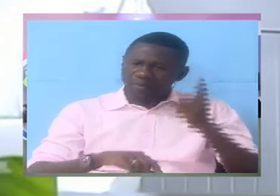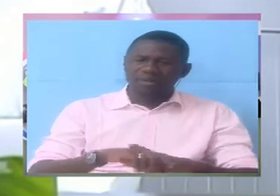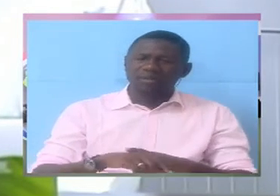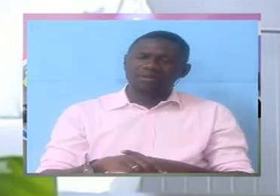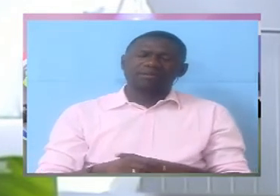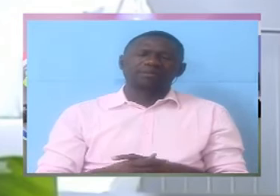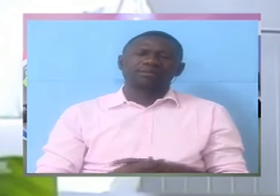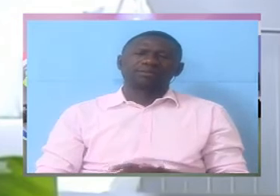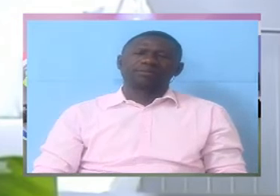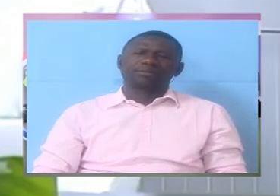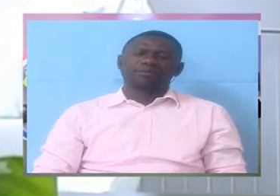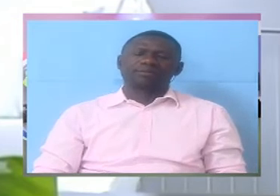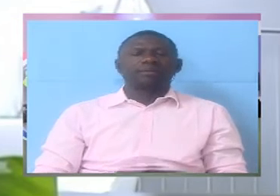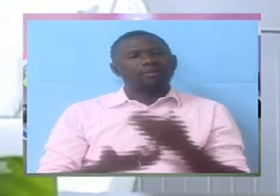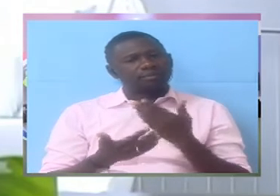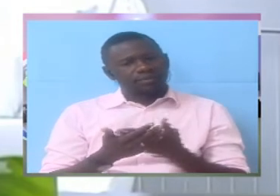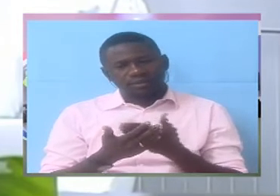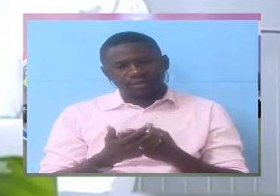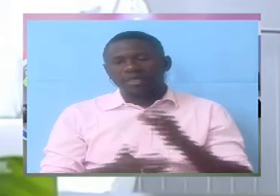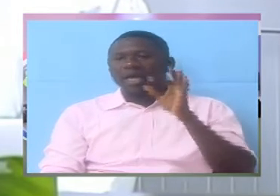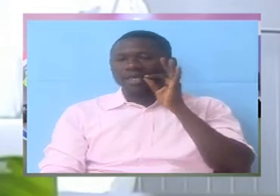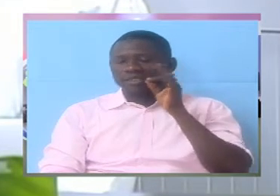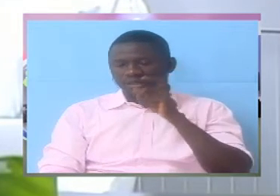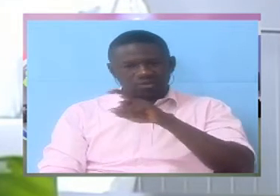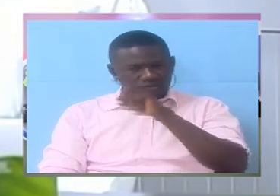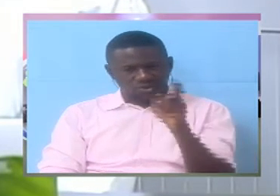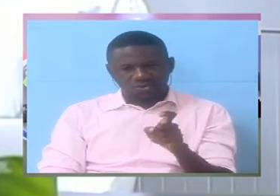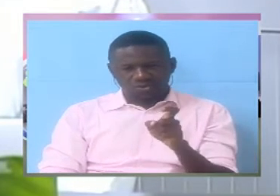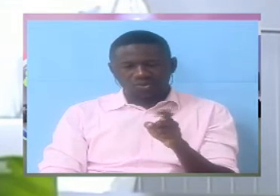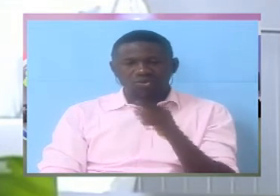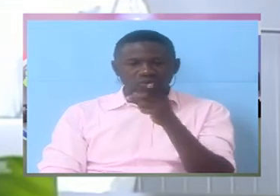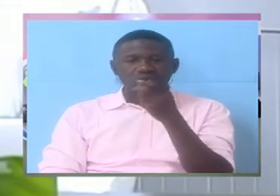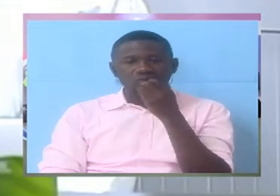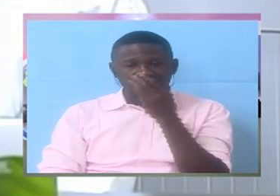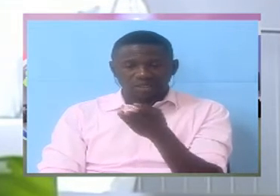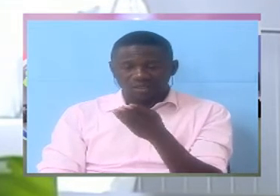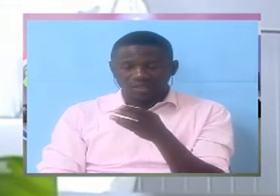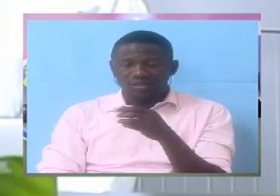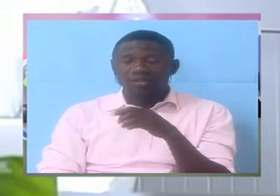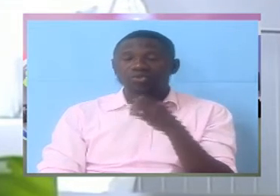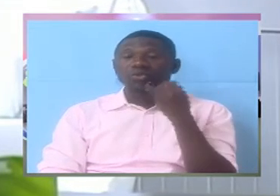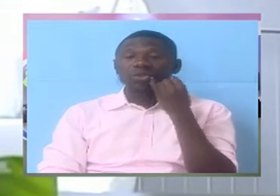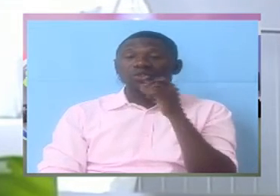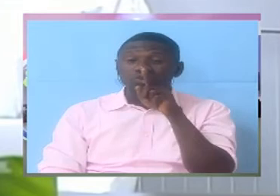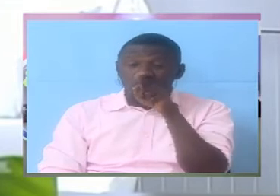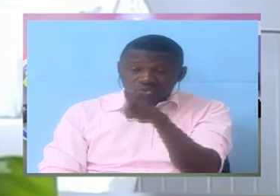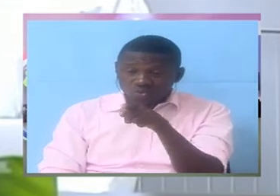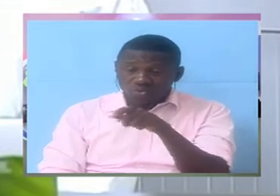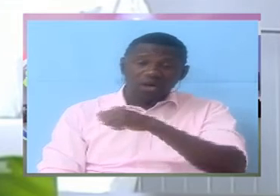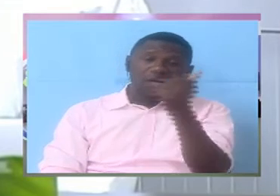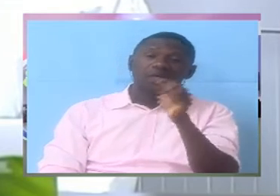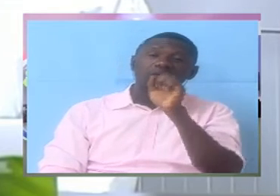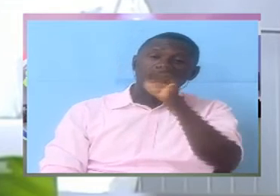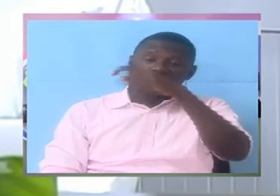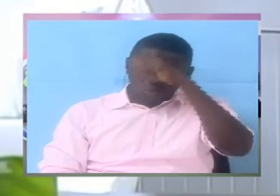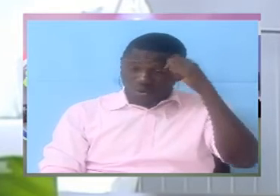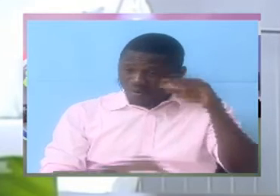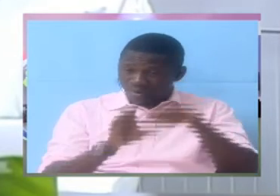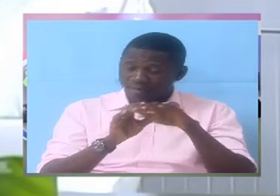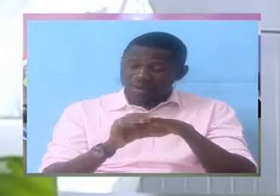answer the question. You said it was you and your colleagues who beat Balo Kante in the